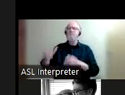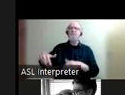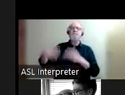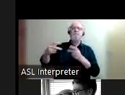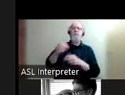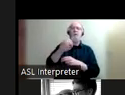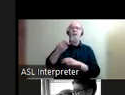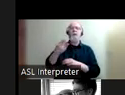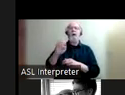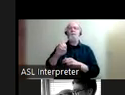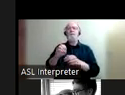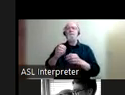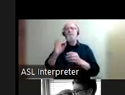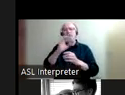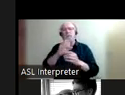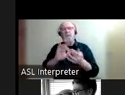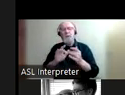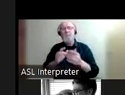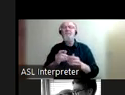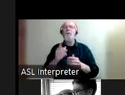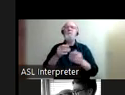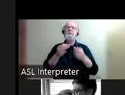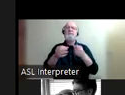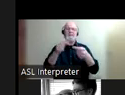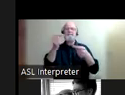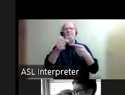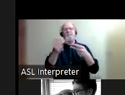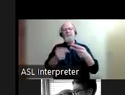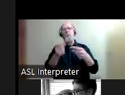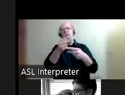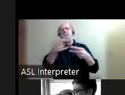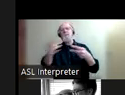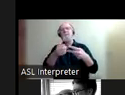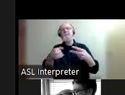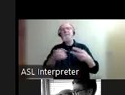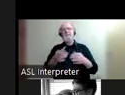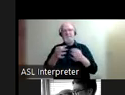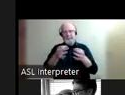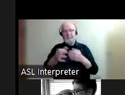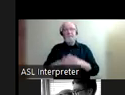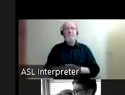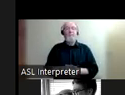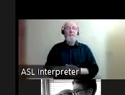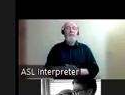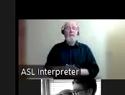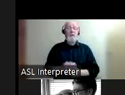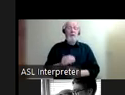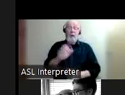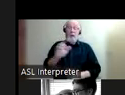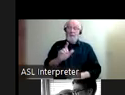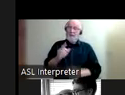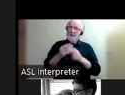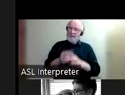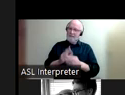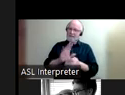touch on each of those now as we go on. We love that our libraries are community hubs.